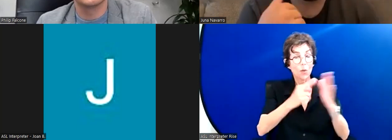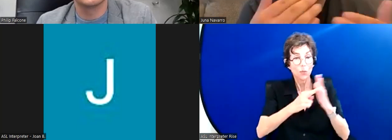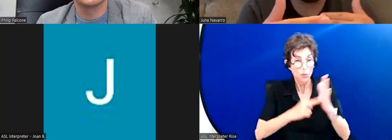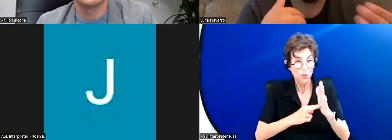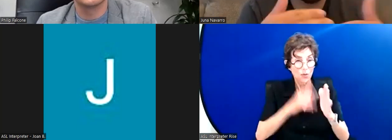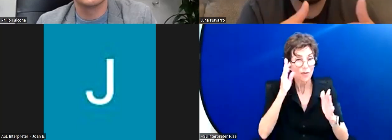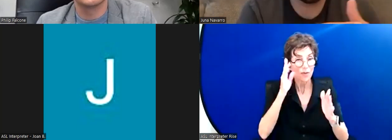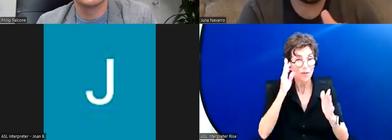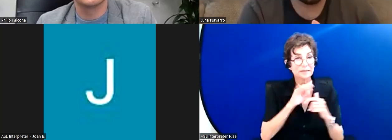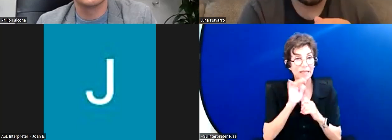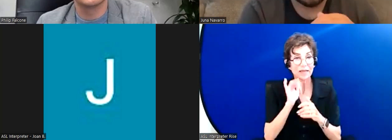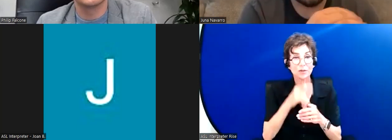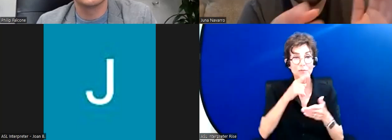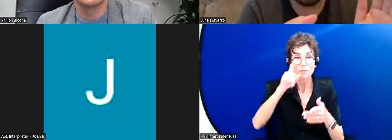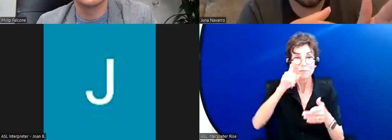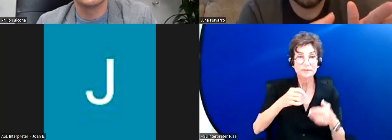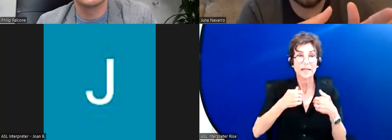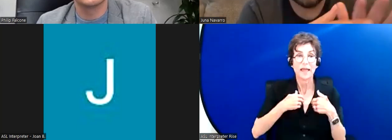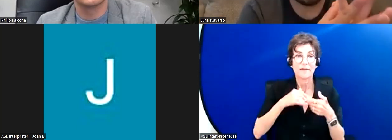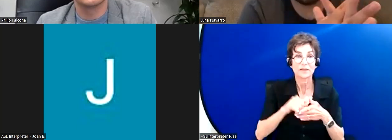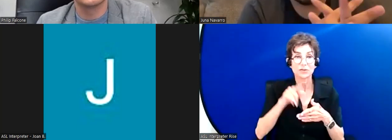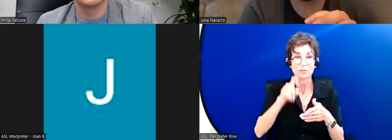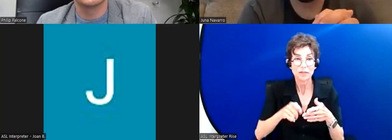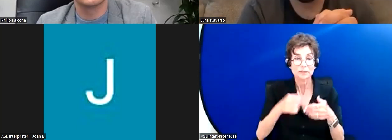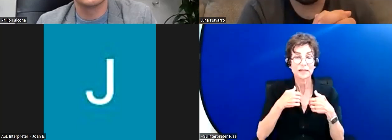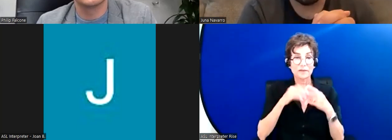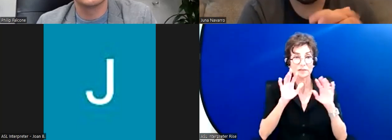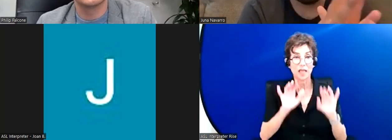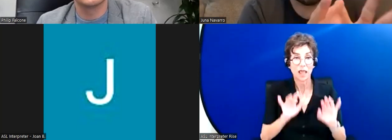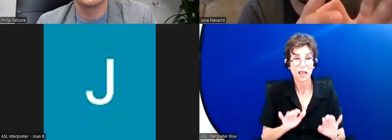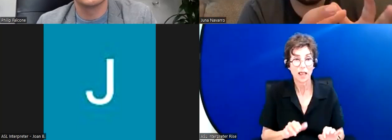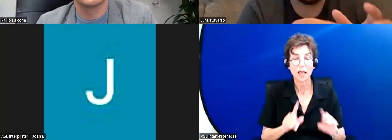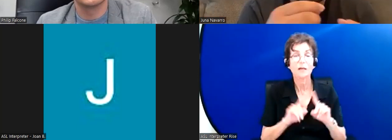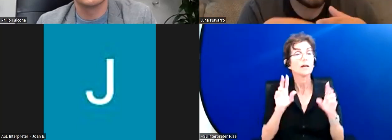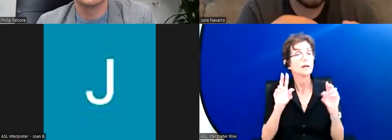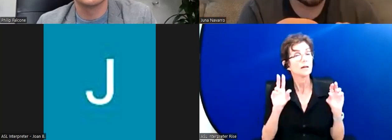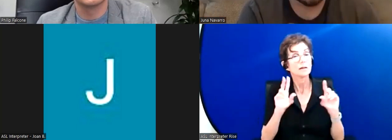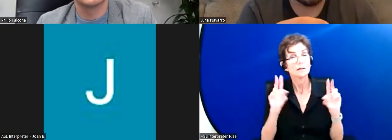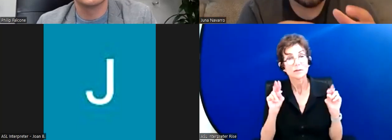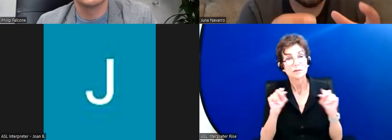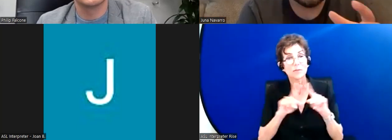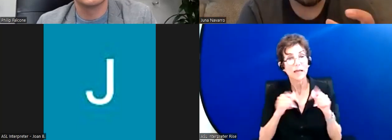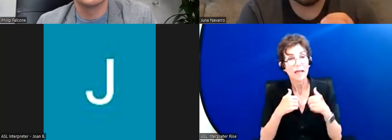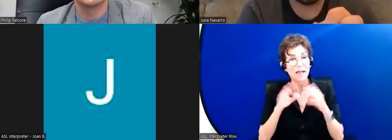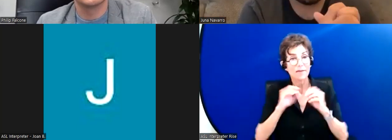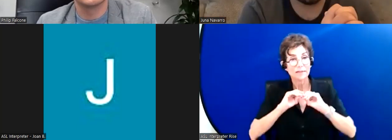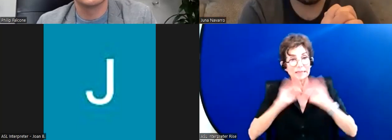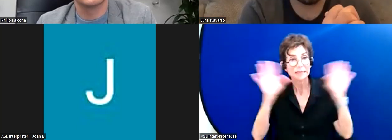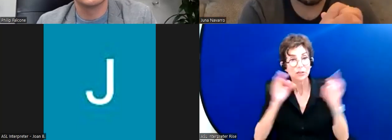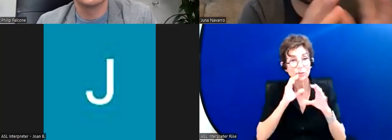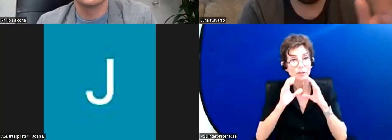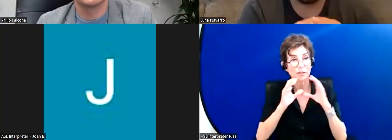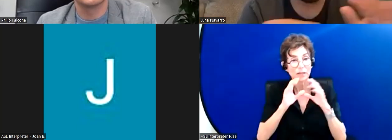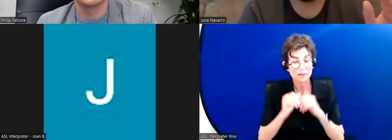really clear line of communication and maybe even working on that together. Or even having a meeting and take notes on like what the expectations